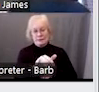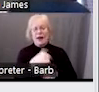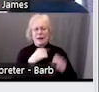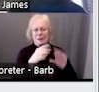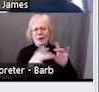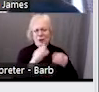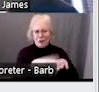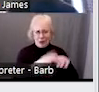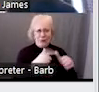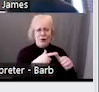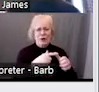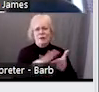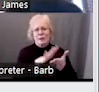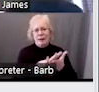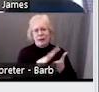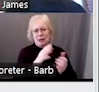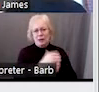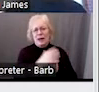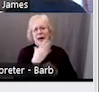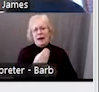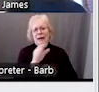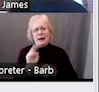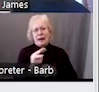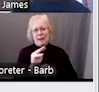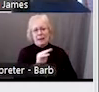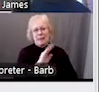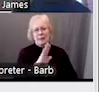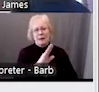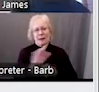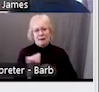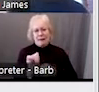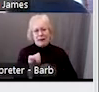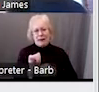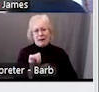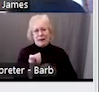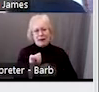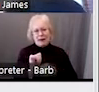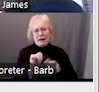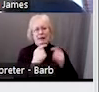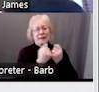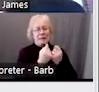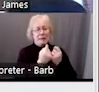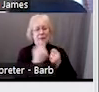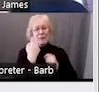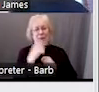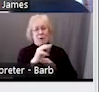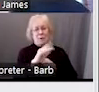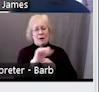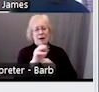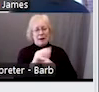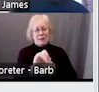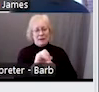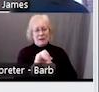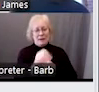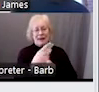The NBA G League affiliate team for the Miami Heat, as I said before, and it was cool to be close to the players in real games.